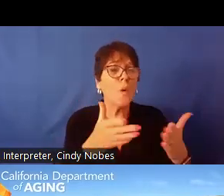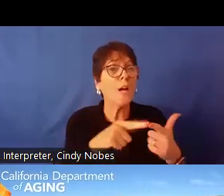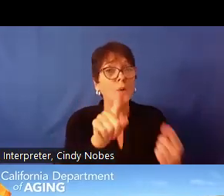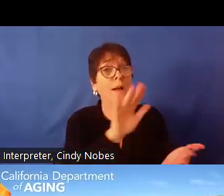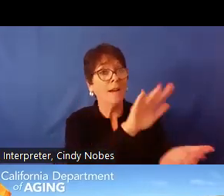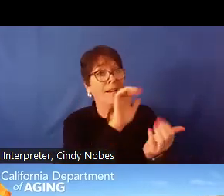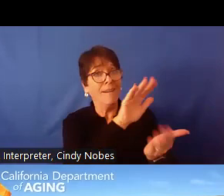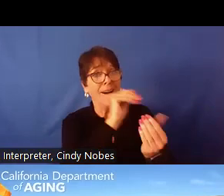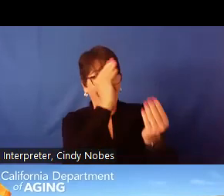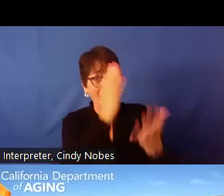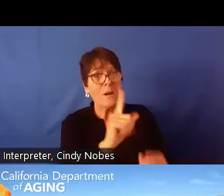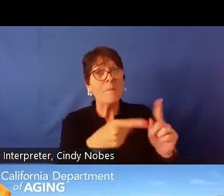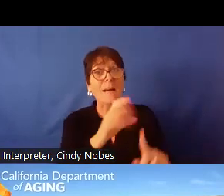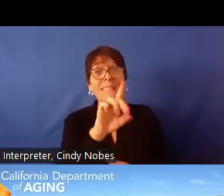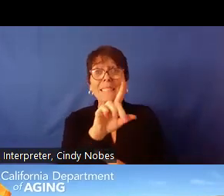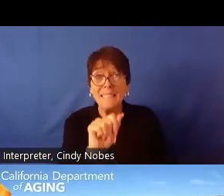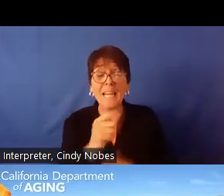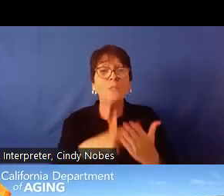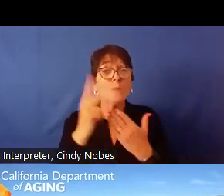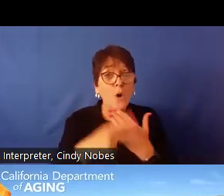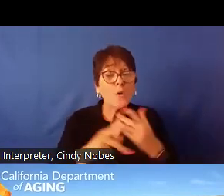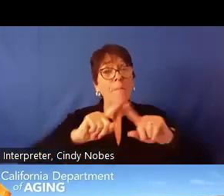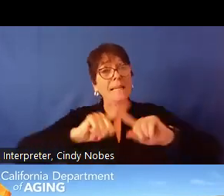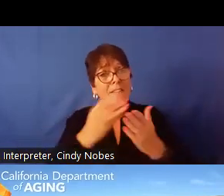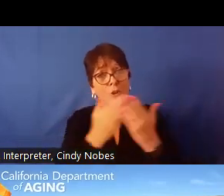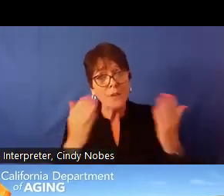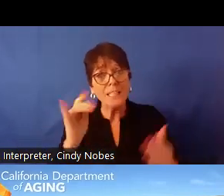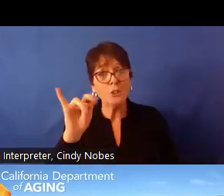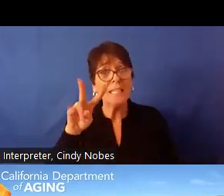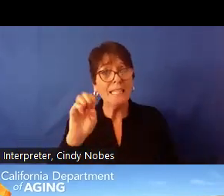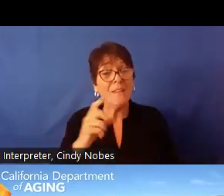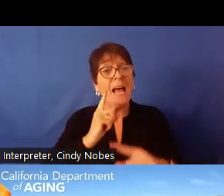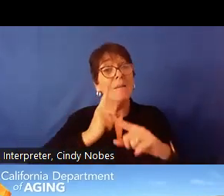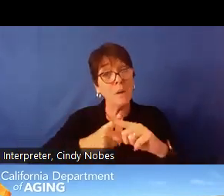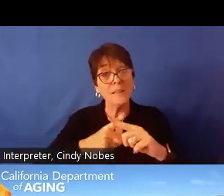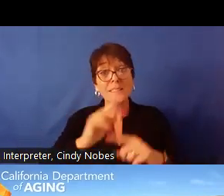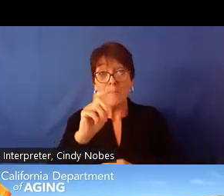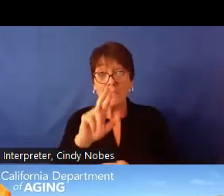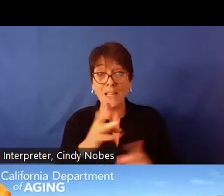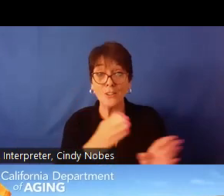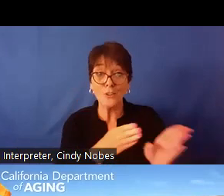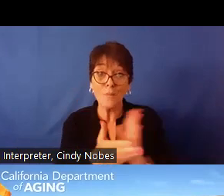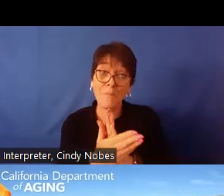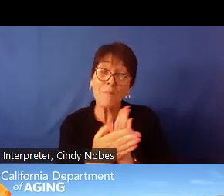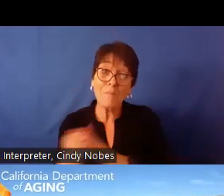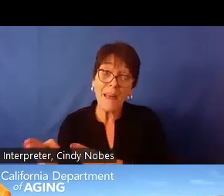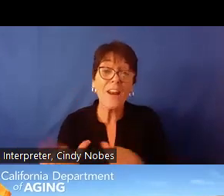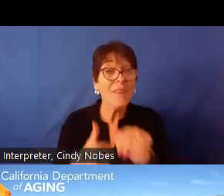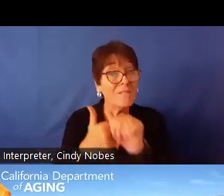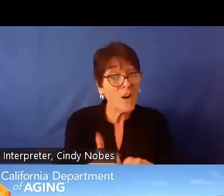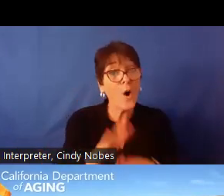information about CDA programs and initiatives, as well as the Master Plan for Aging. And of course, follow us on our Facebook channels,